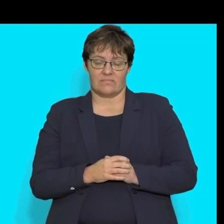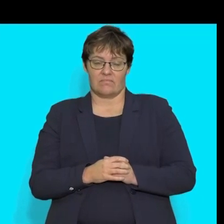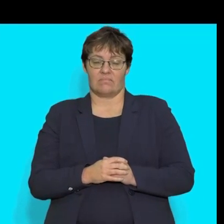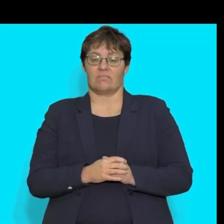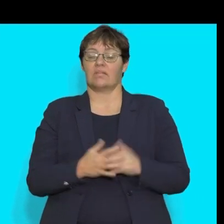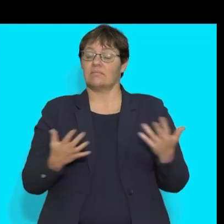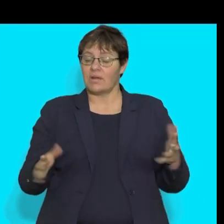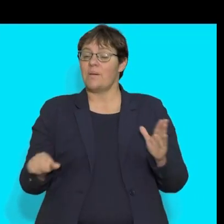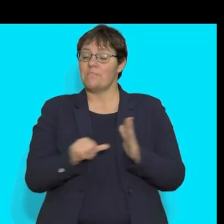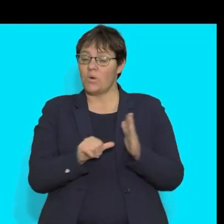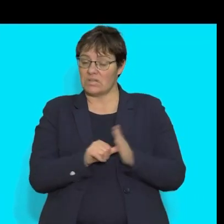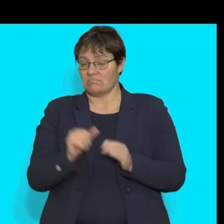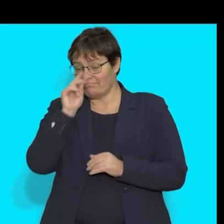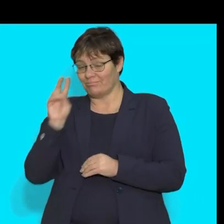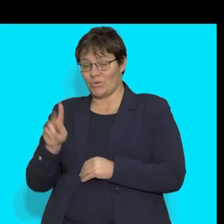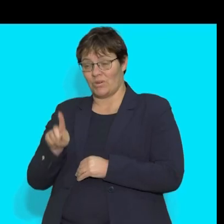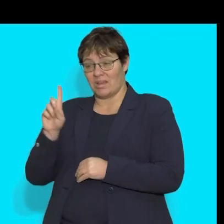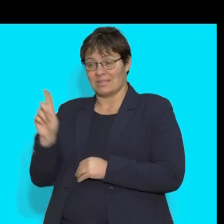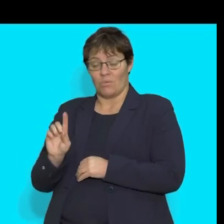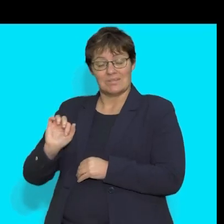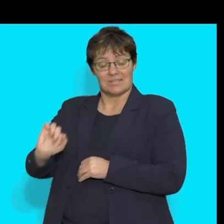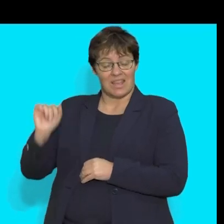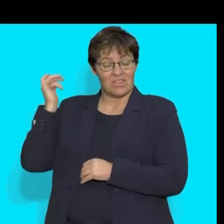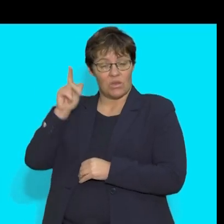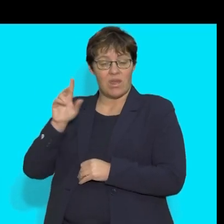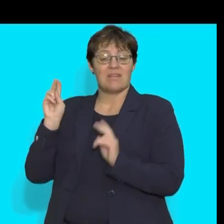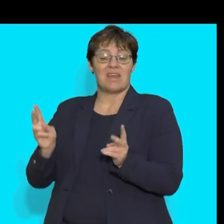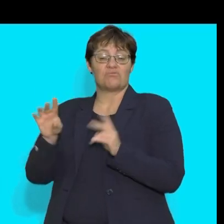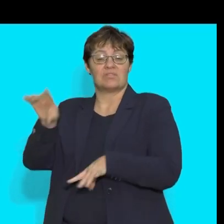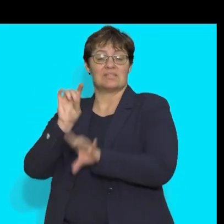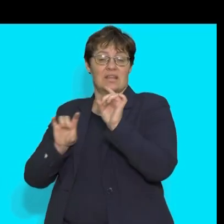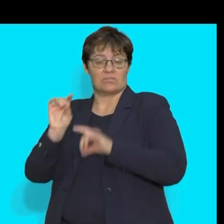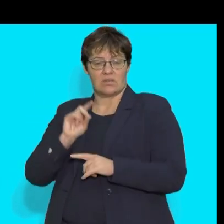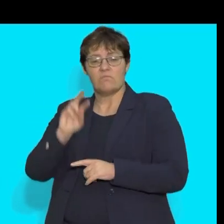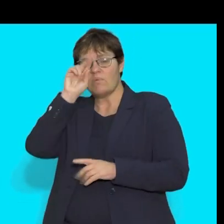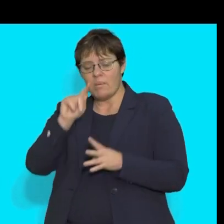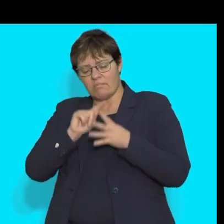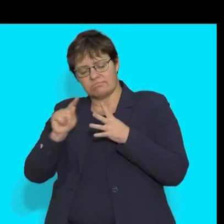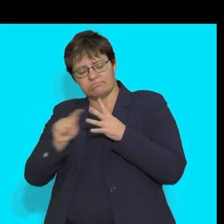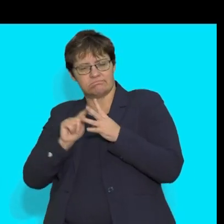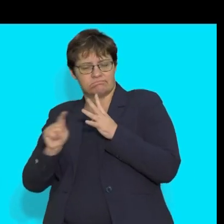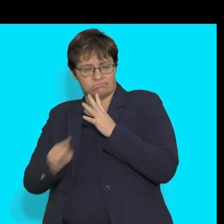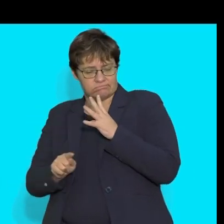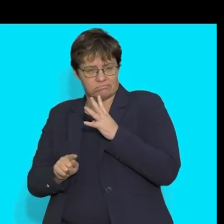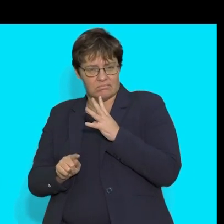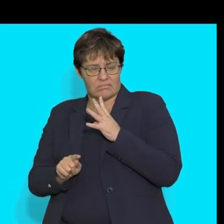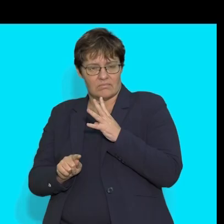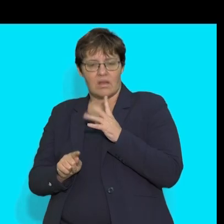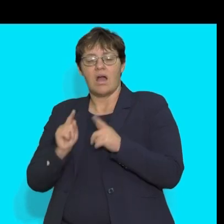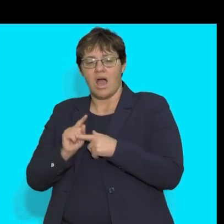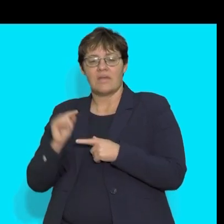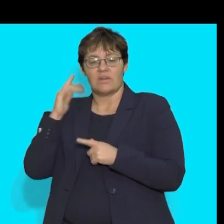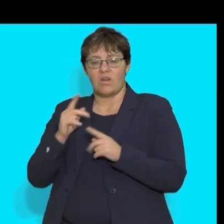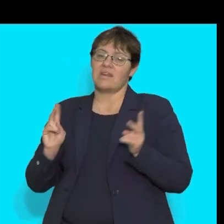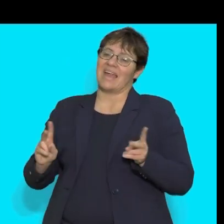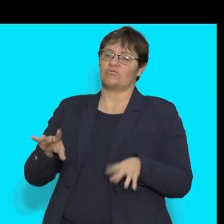So guys, it's important that when we look at Darwin's theory of natural selection, we remember the different components that unpack the theory